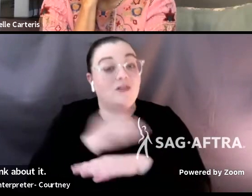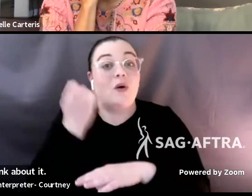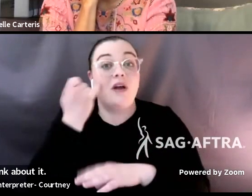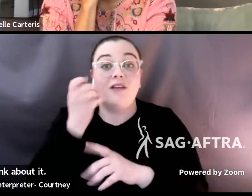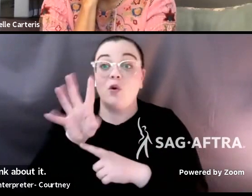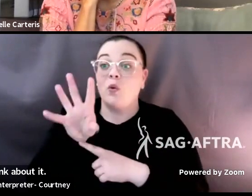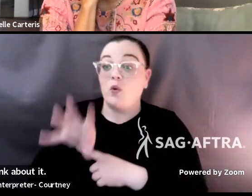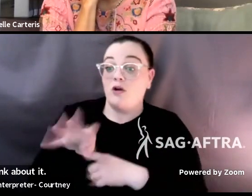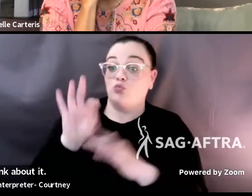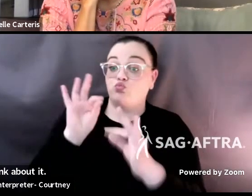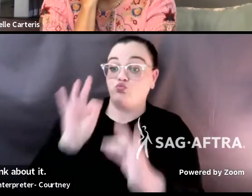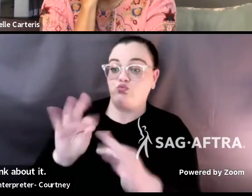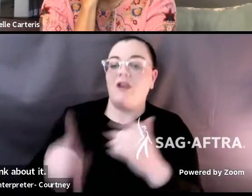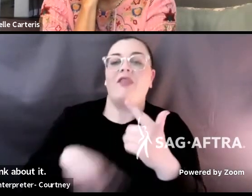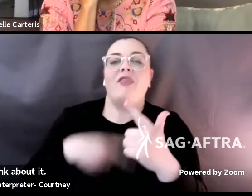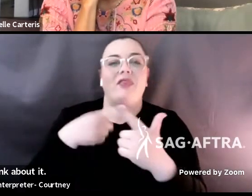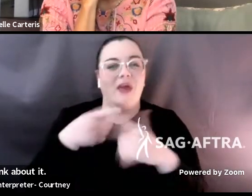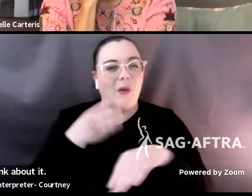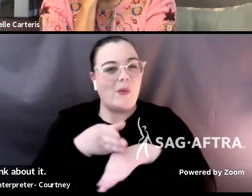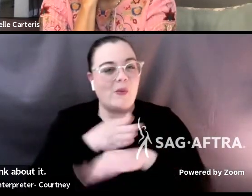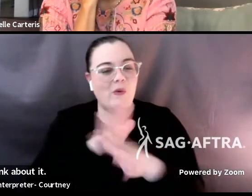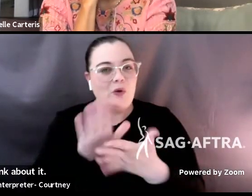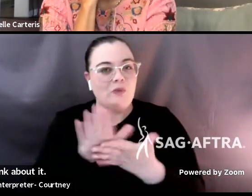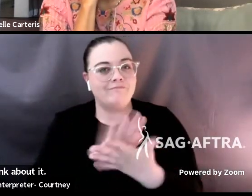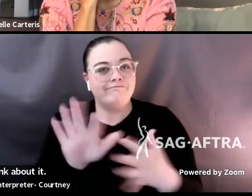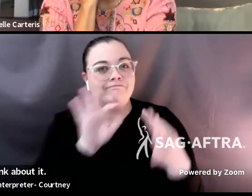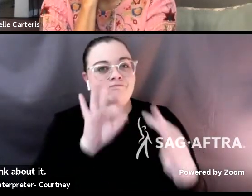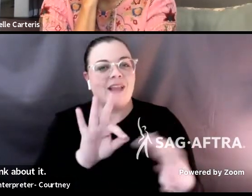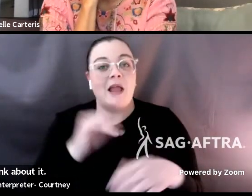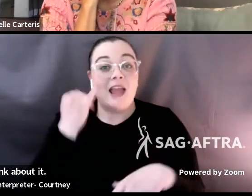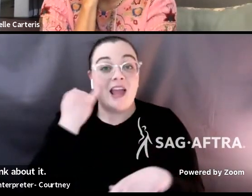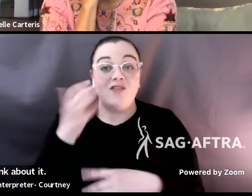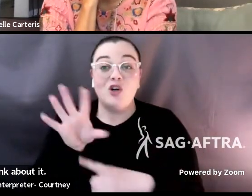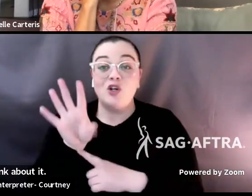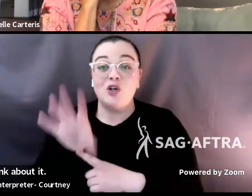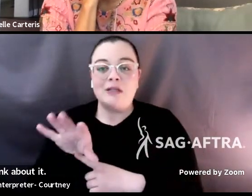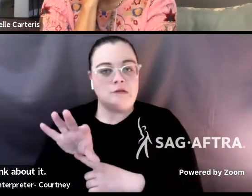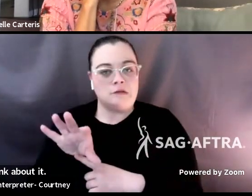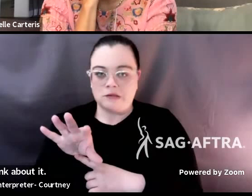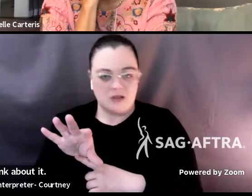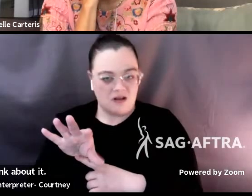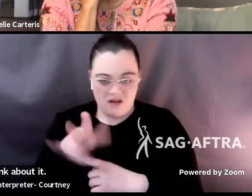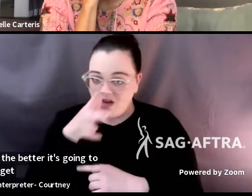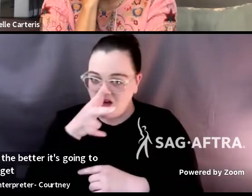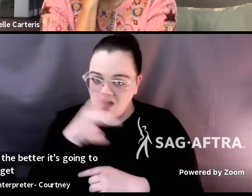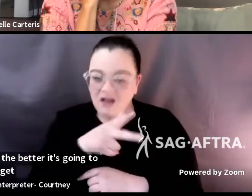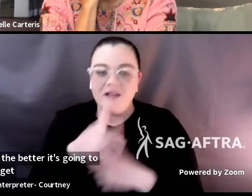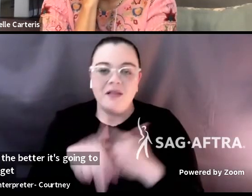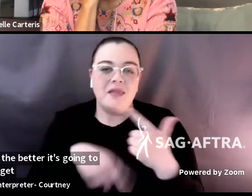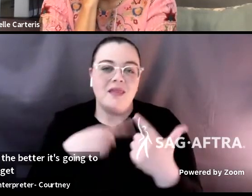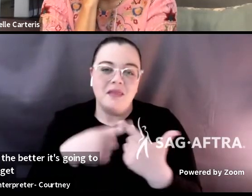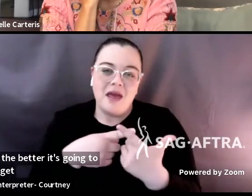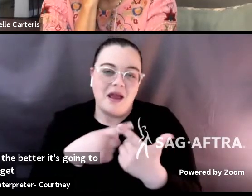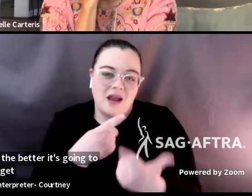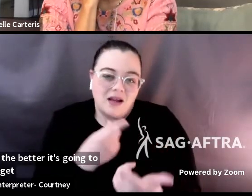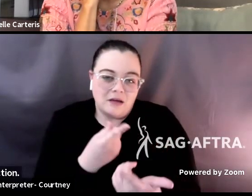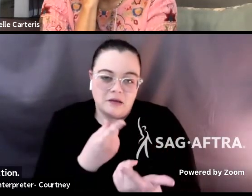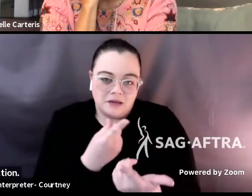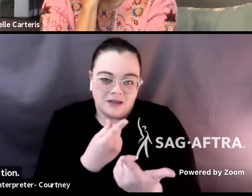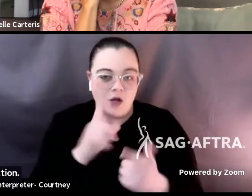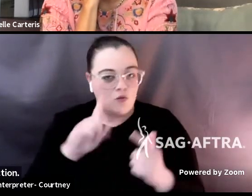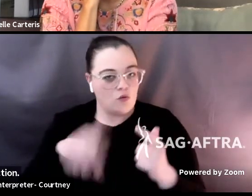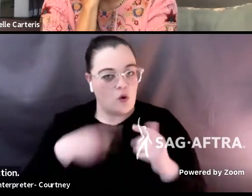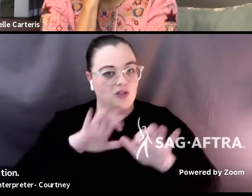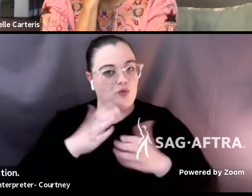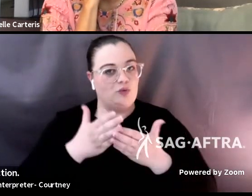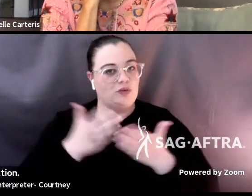image, the better it's going to go once you get to color correction. So that's just a key distinction to keep in mind. You